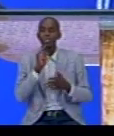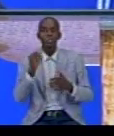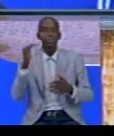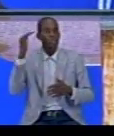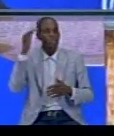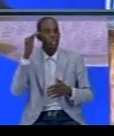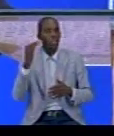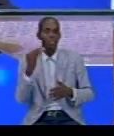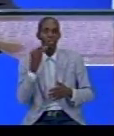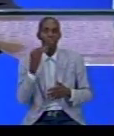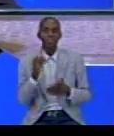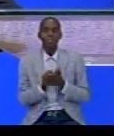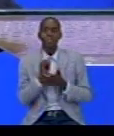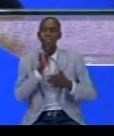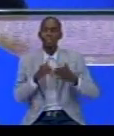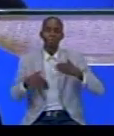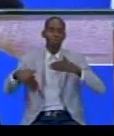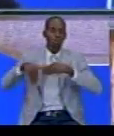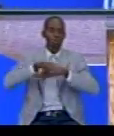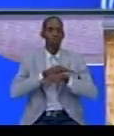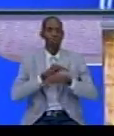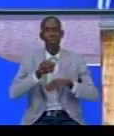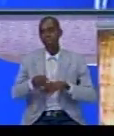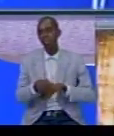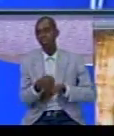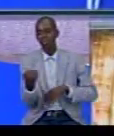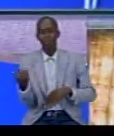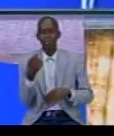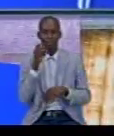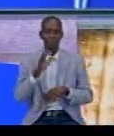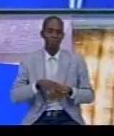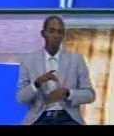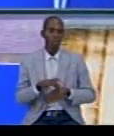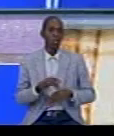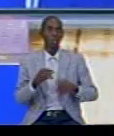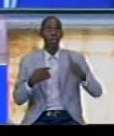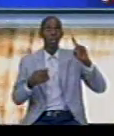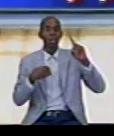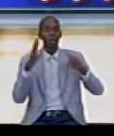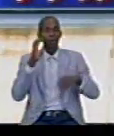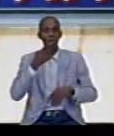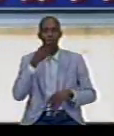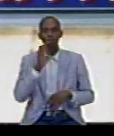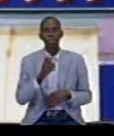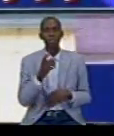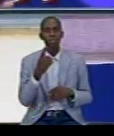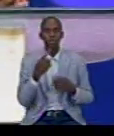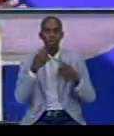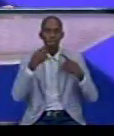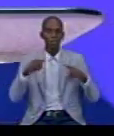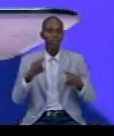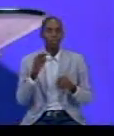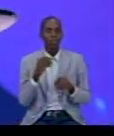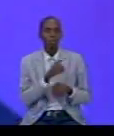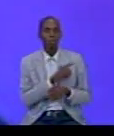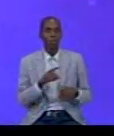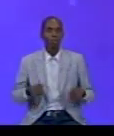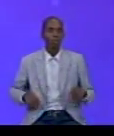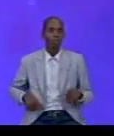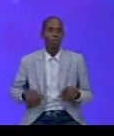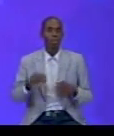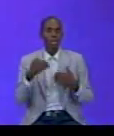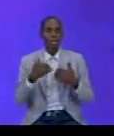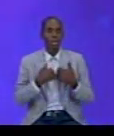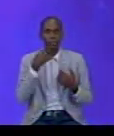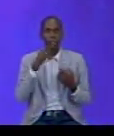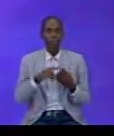supersedes every other decree on earth. I will declare the decree, the Lord have said unto me,